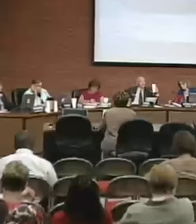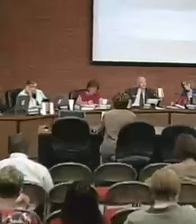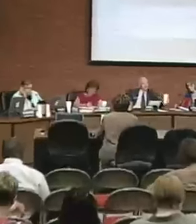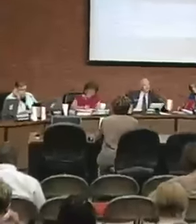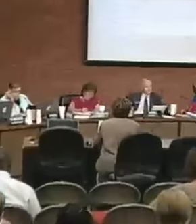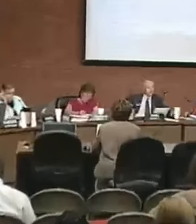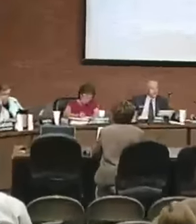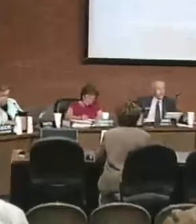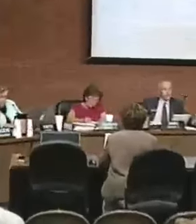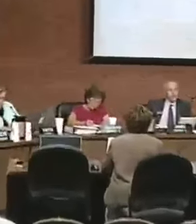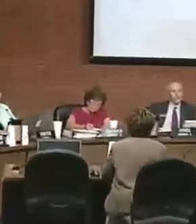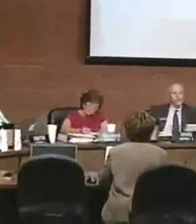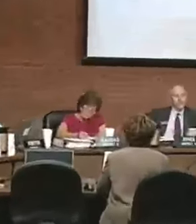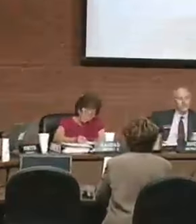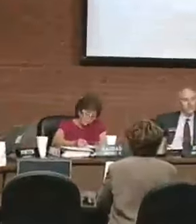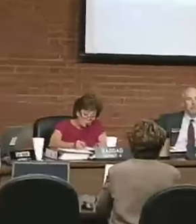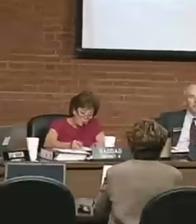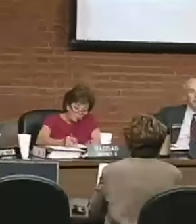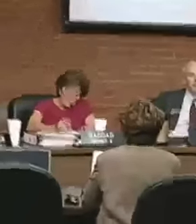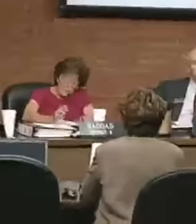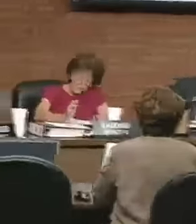feel.